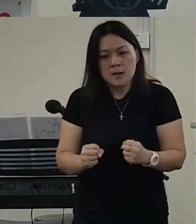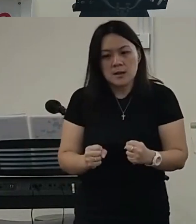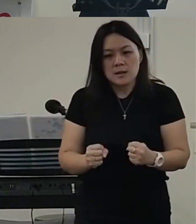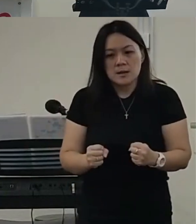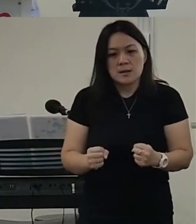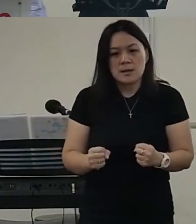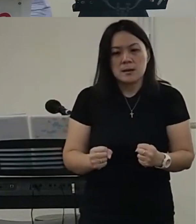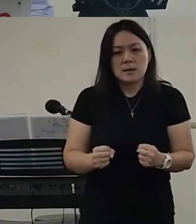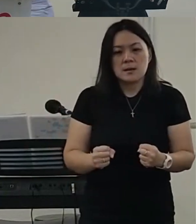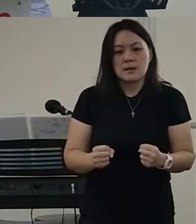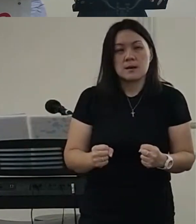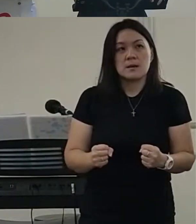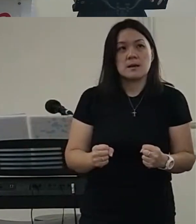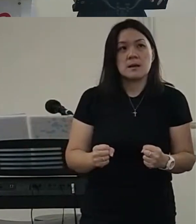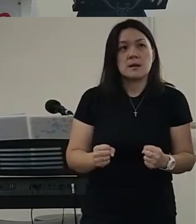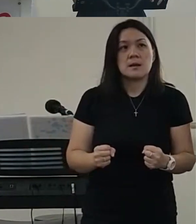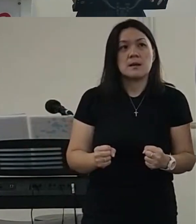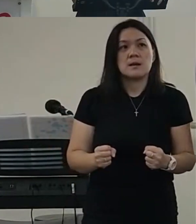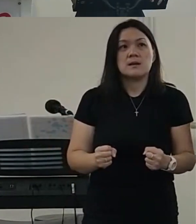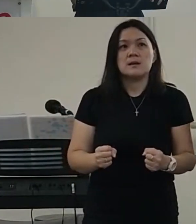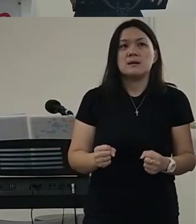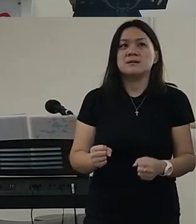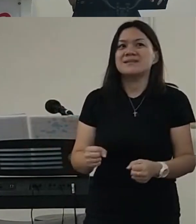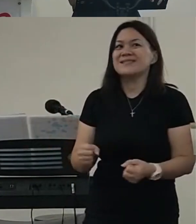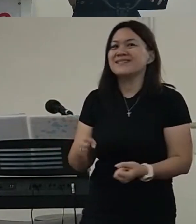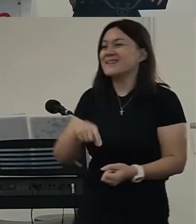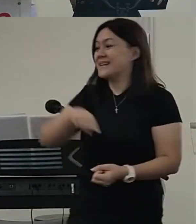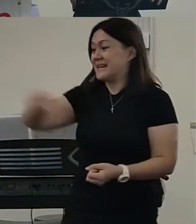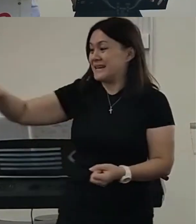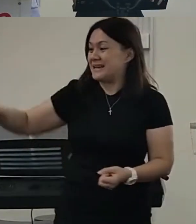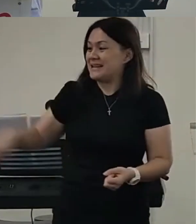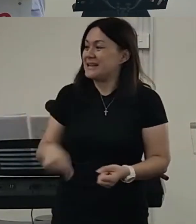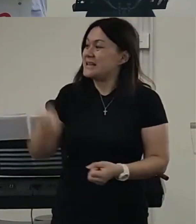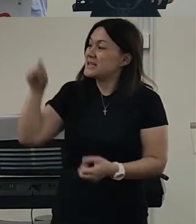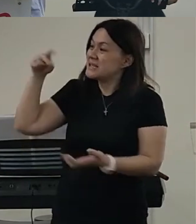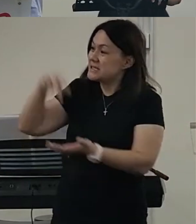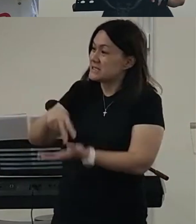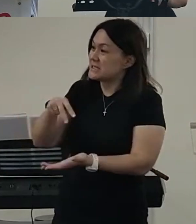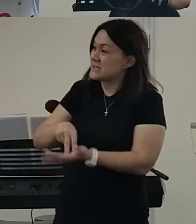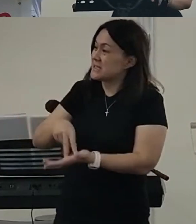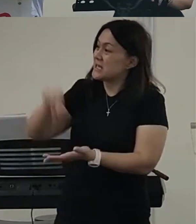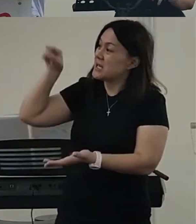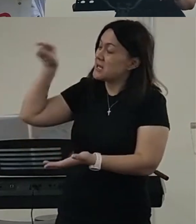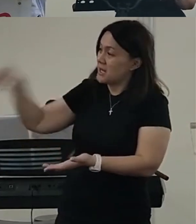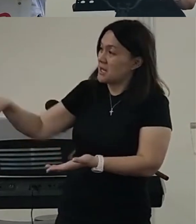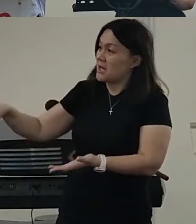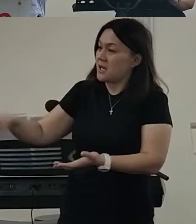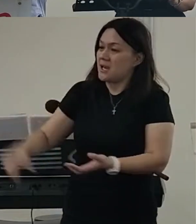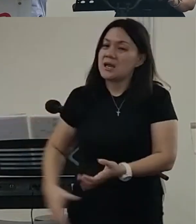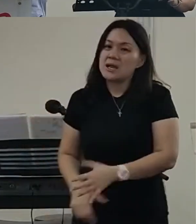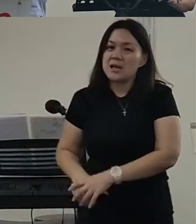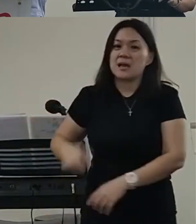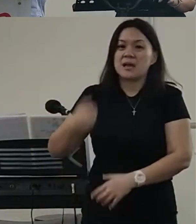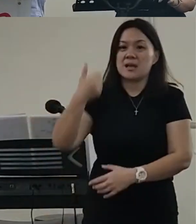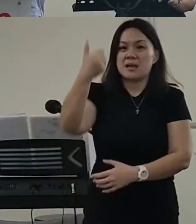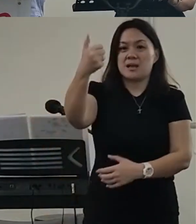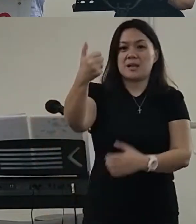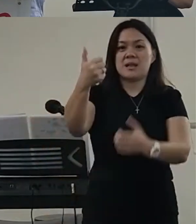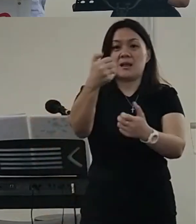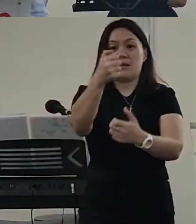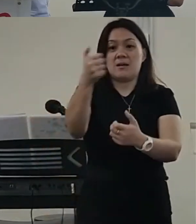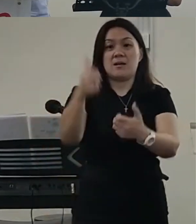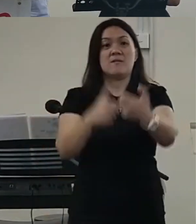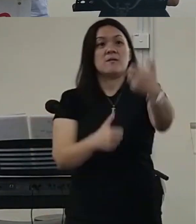all take outtheir handphoneand then theywow big fireyoubig fireyou look at theresee the smokewow big